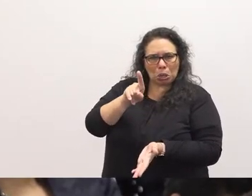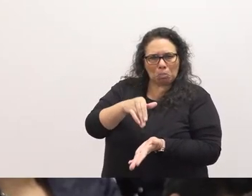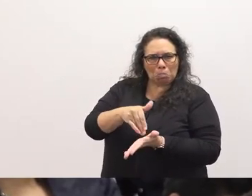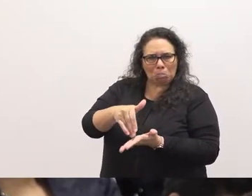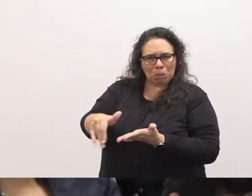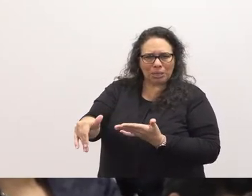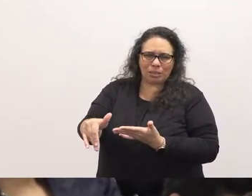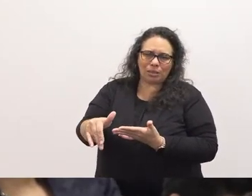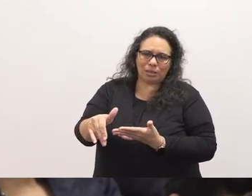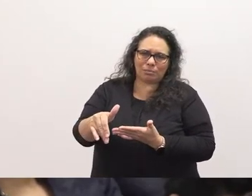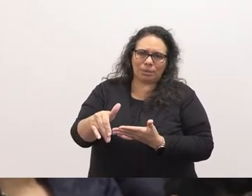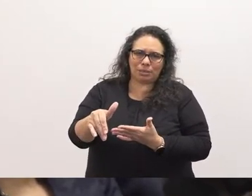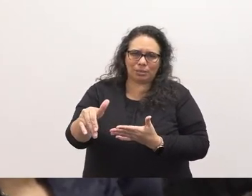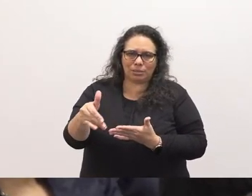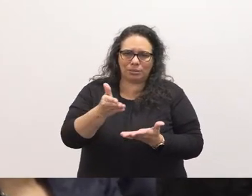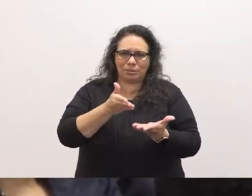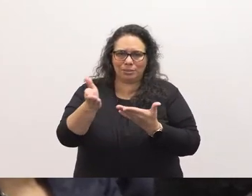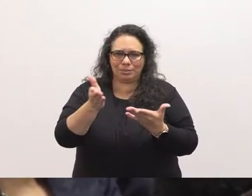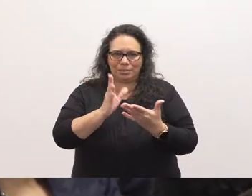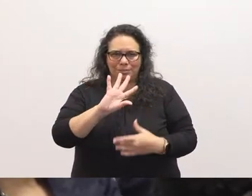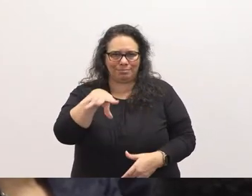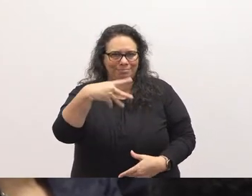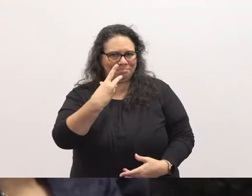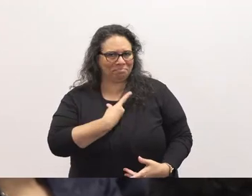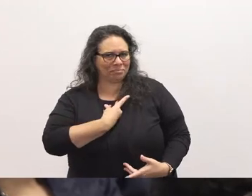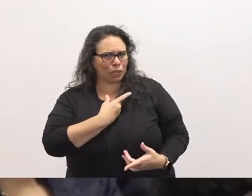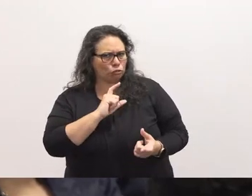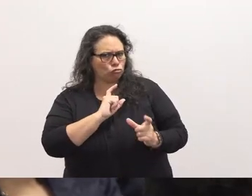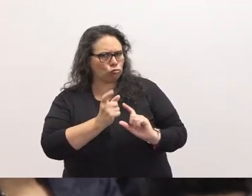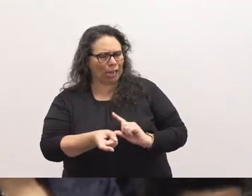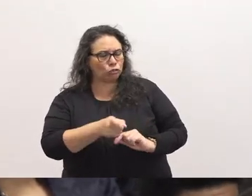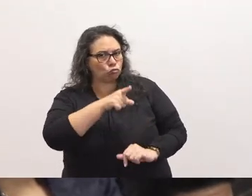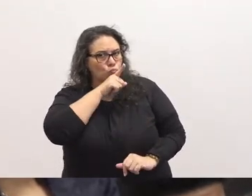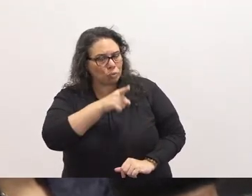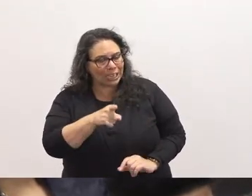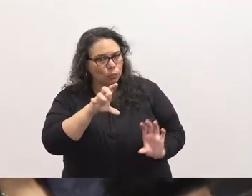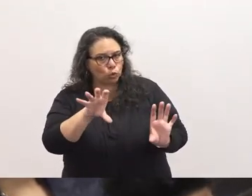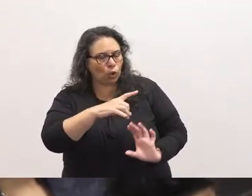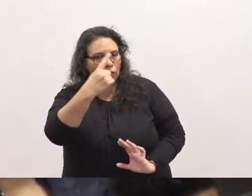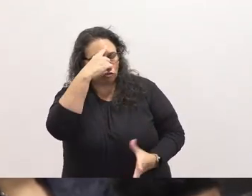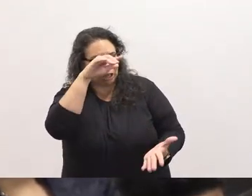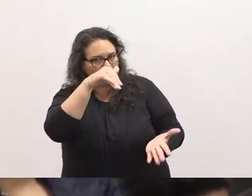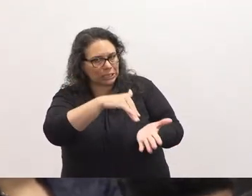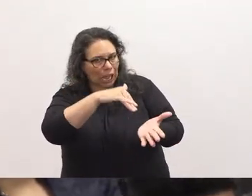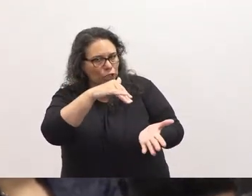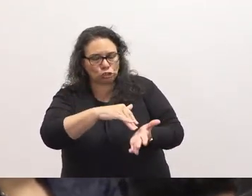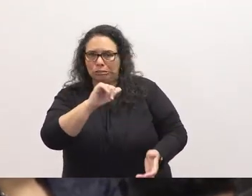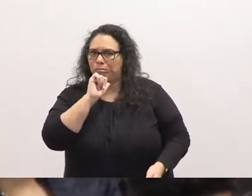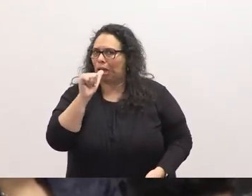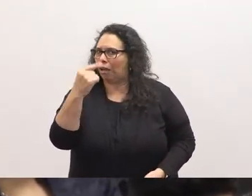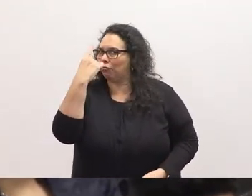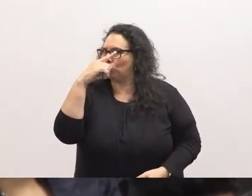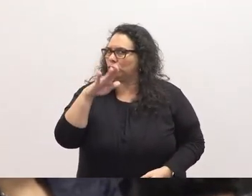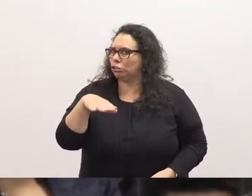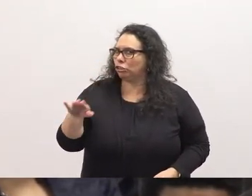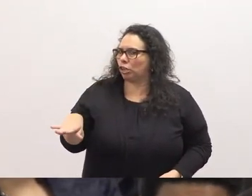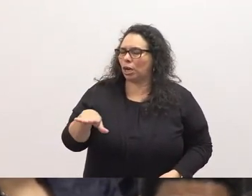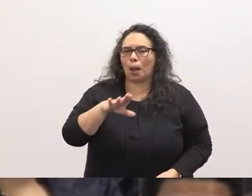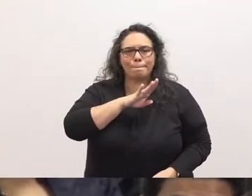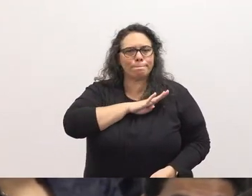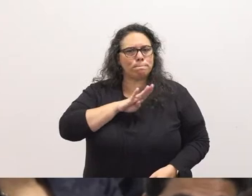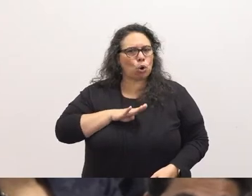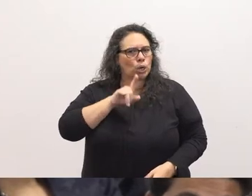services to do this transgender change. Really? So we're doing it for the doctor's sake, not for the children's sake. The board needs to do